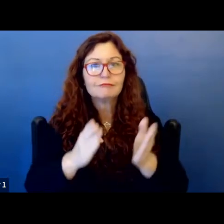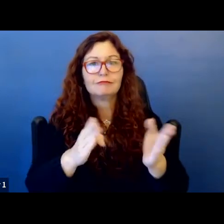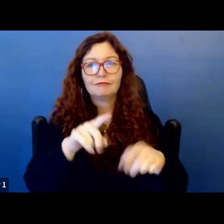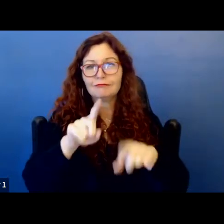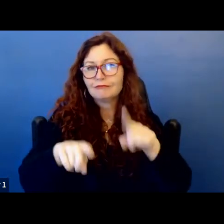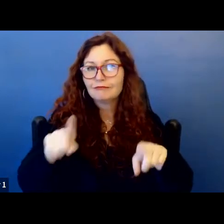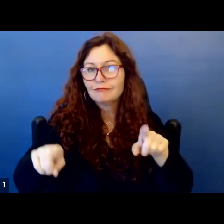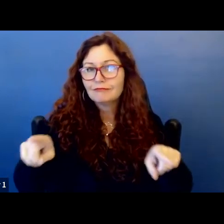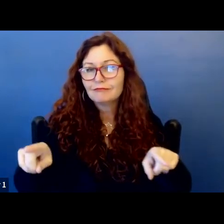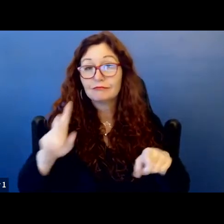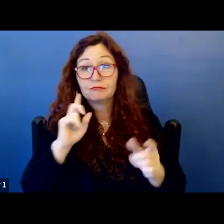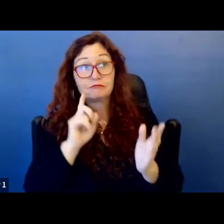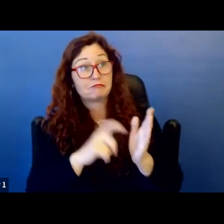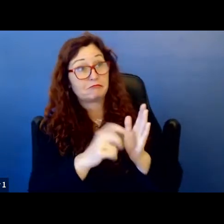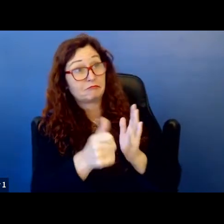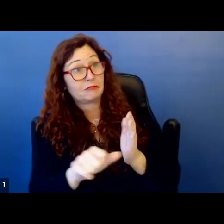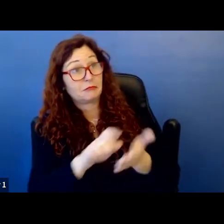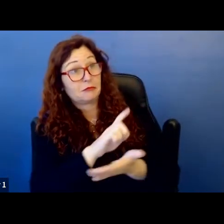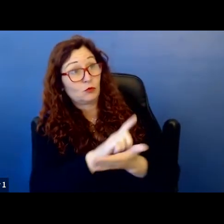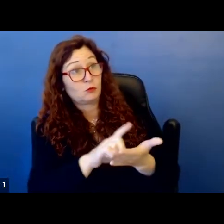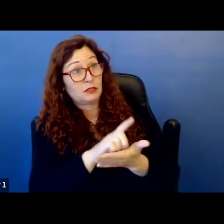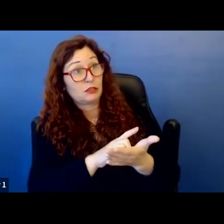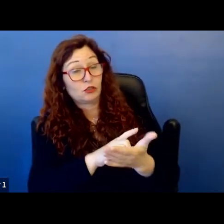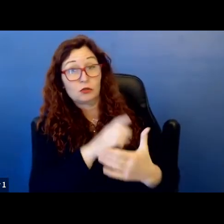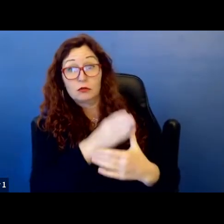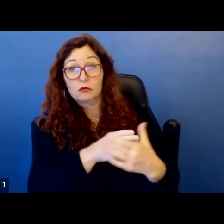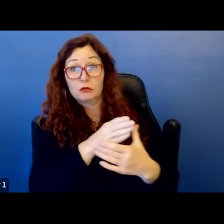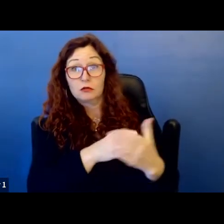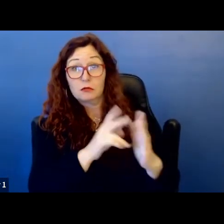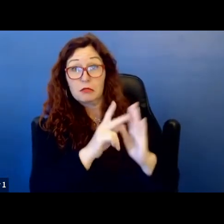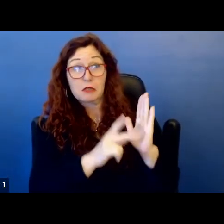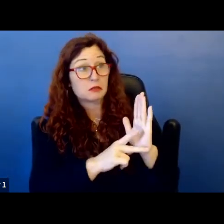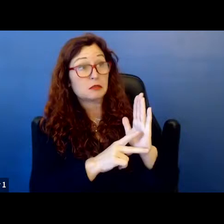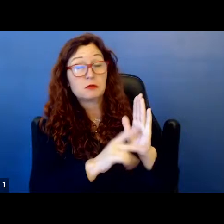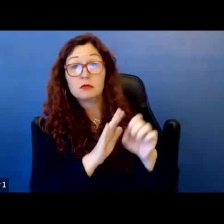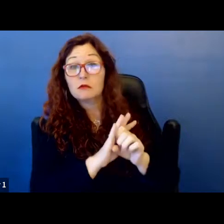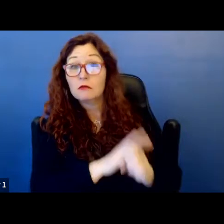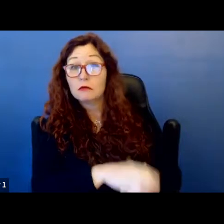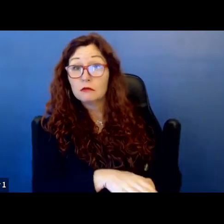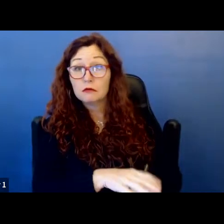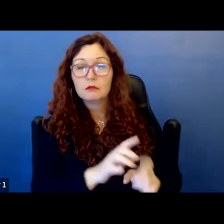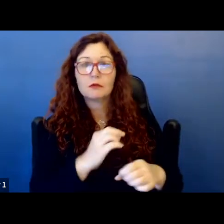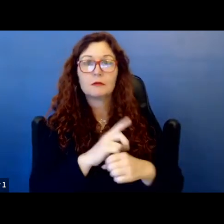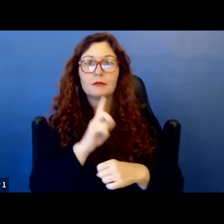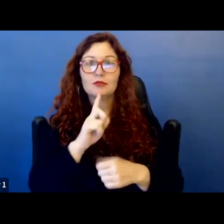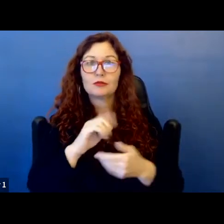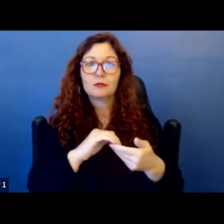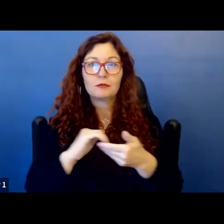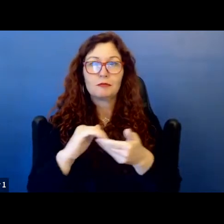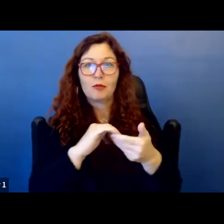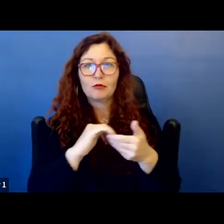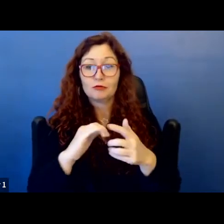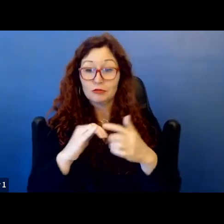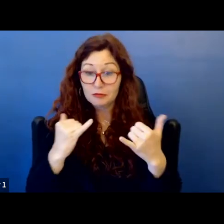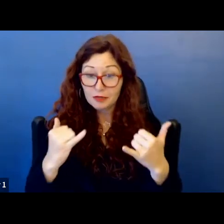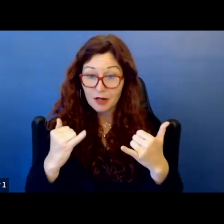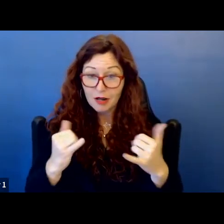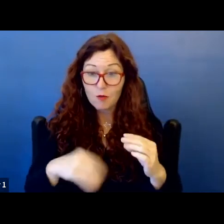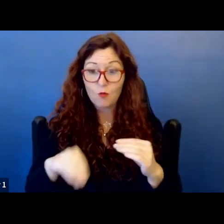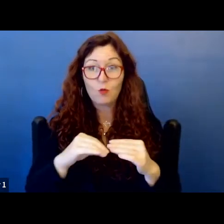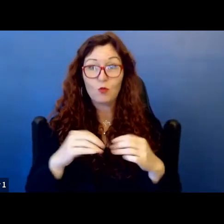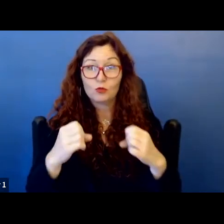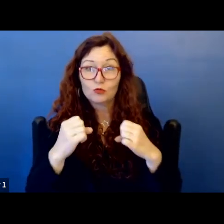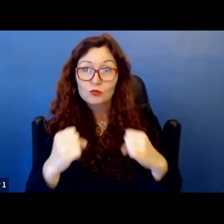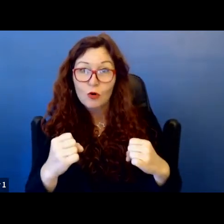discrimination police public anti-discrimination public policy we will strengthen existing partnerships with high road employers and forge new ones